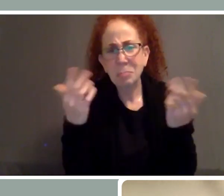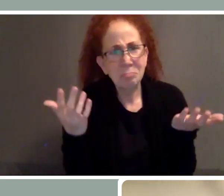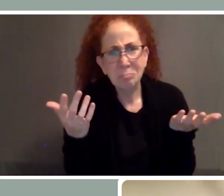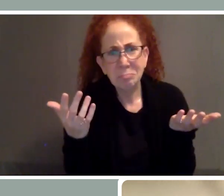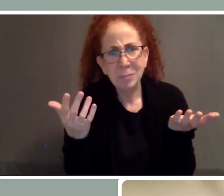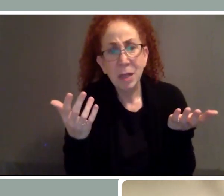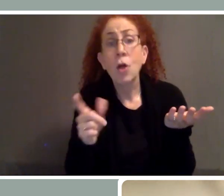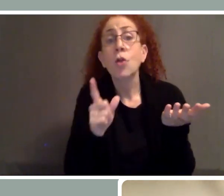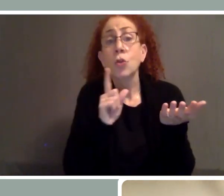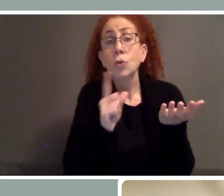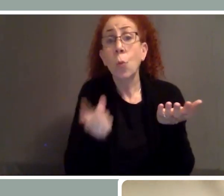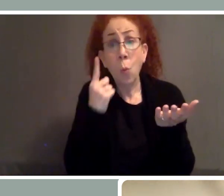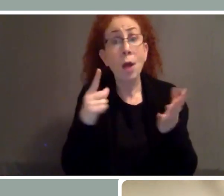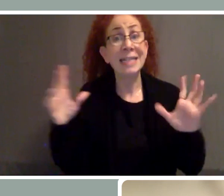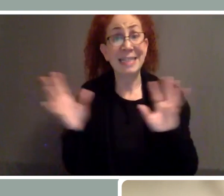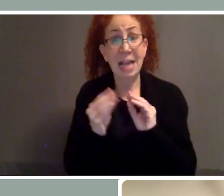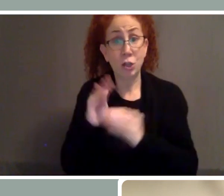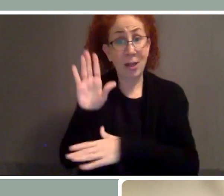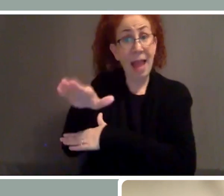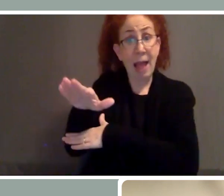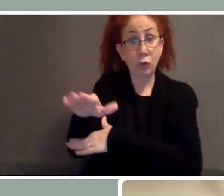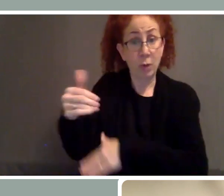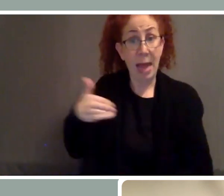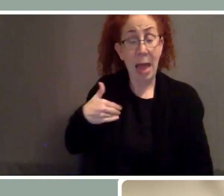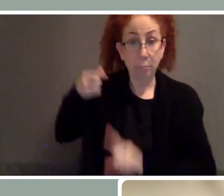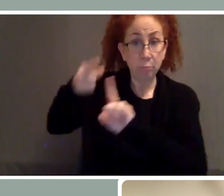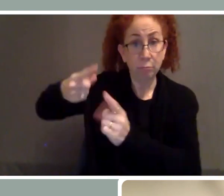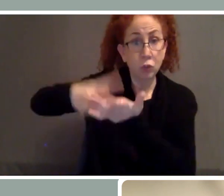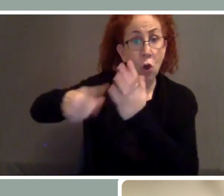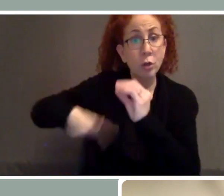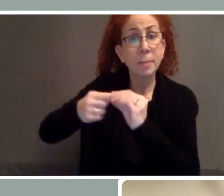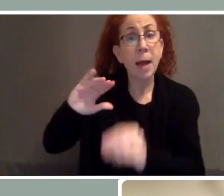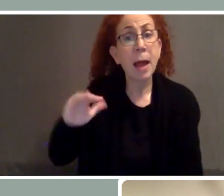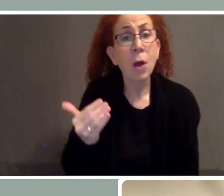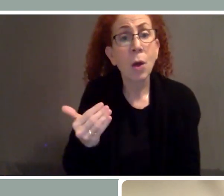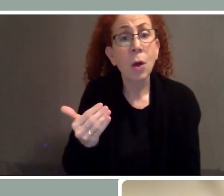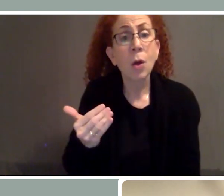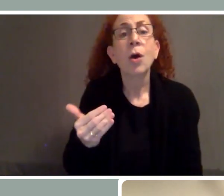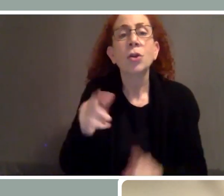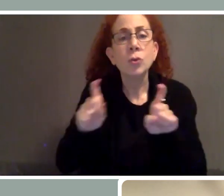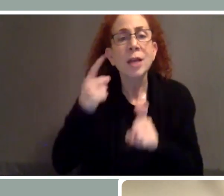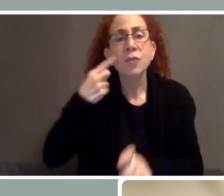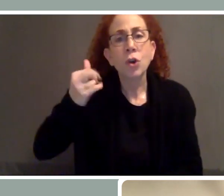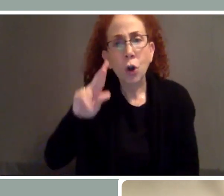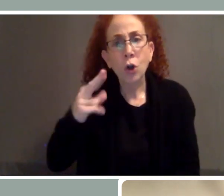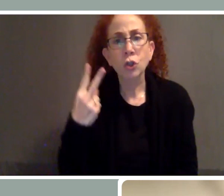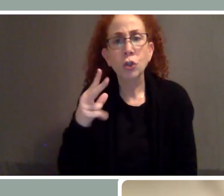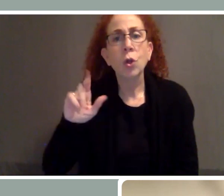was a whole session in the afternoon that was talking about how to test for HER2